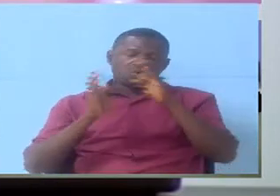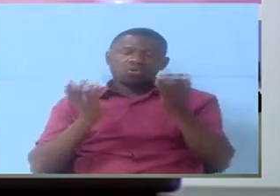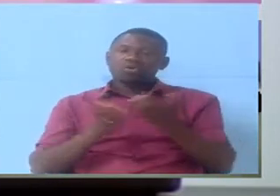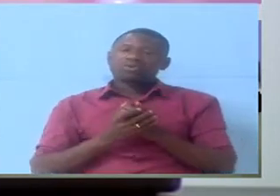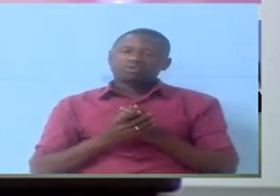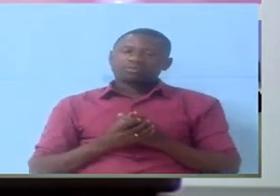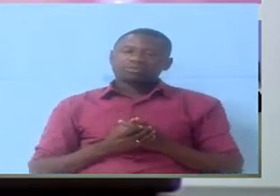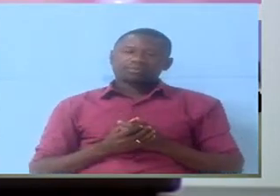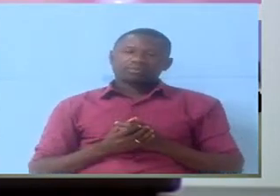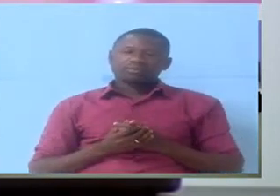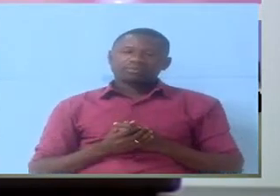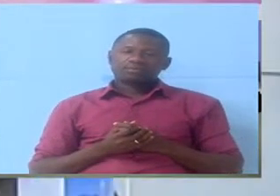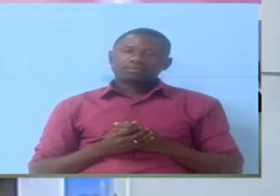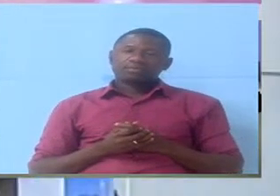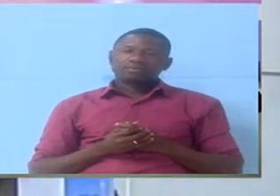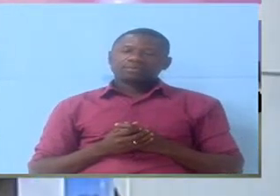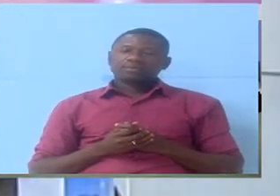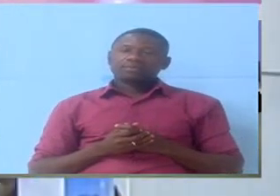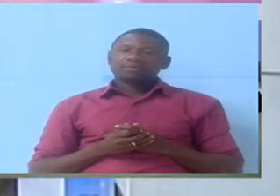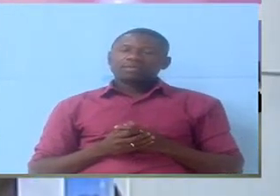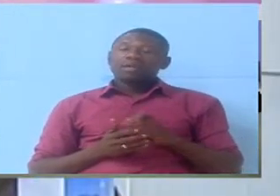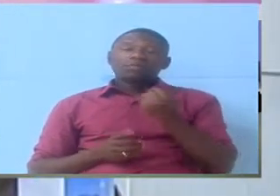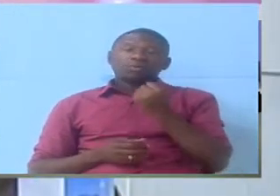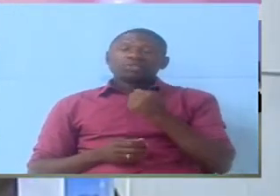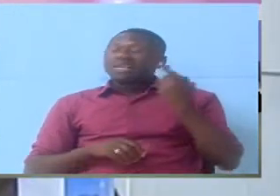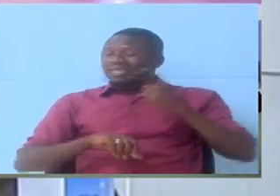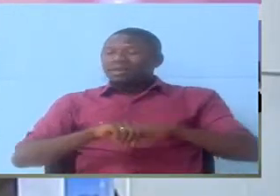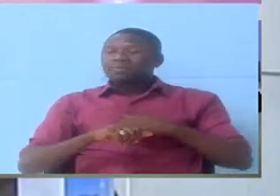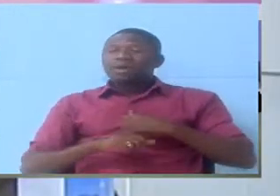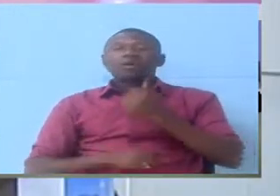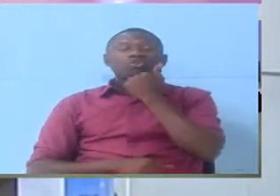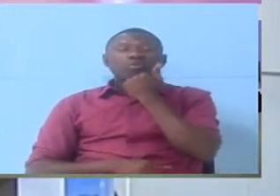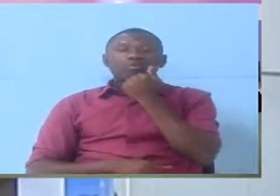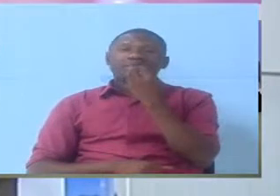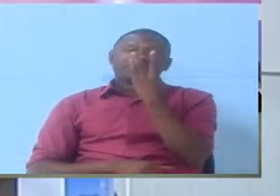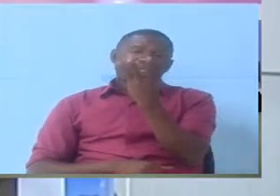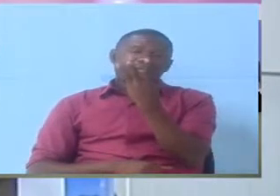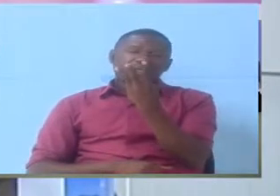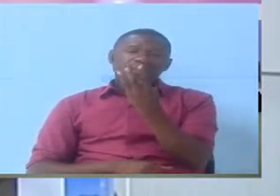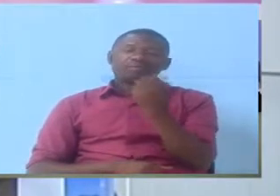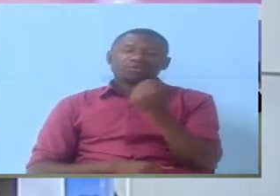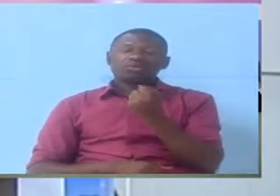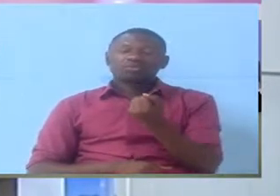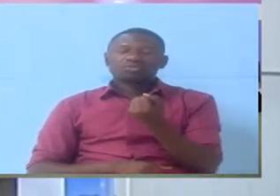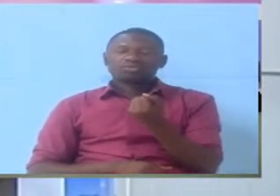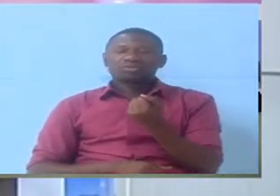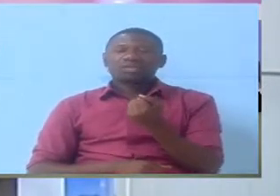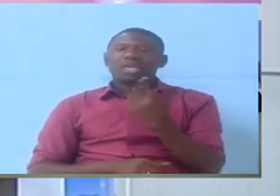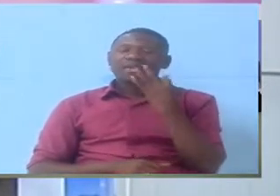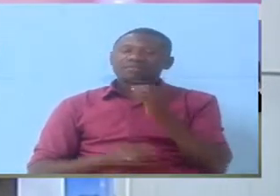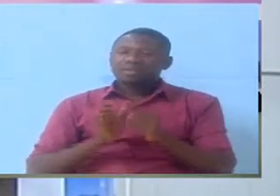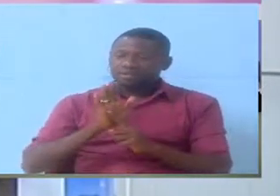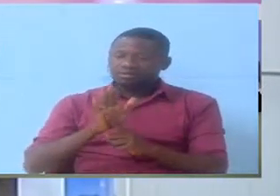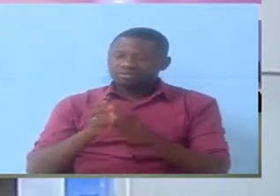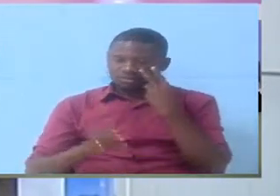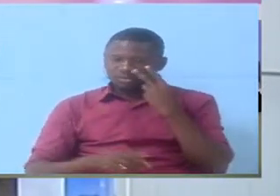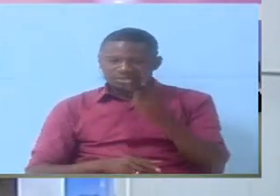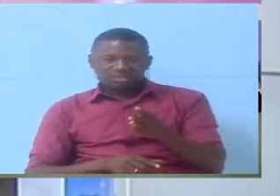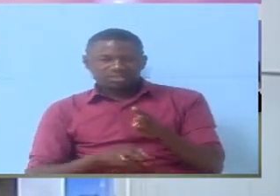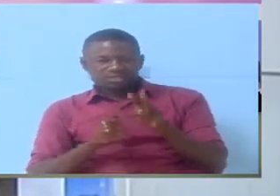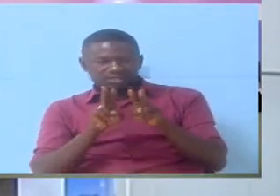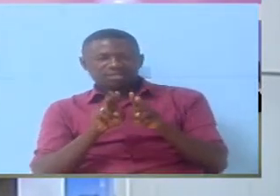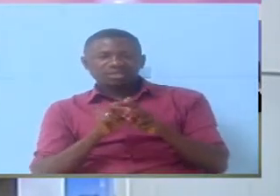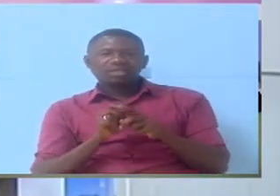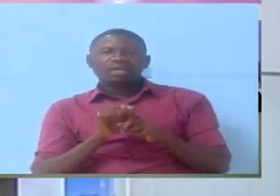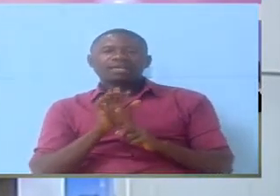that. Because I was virtually number three, if you like. Because CMC, you know, niya jube ntelemu